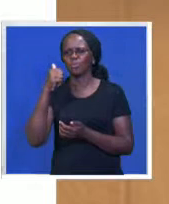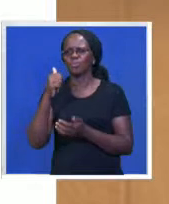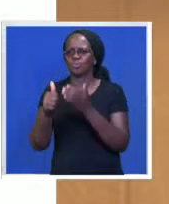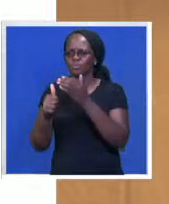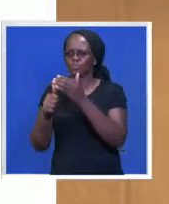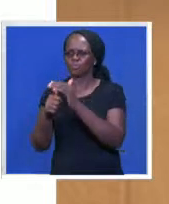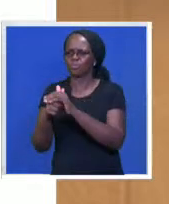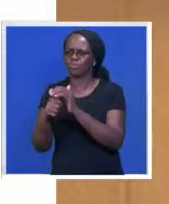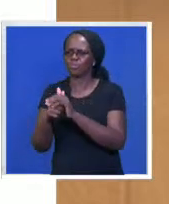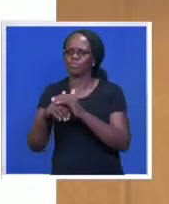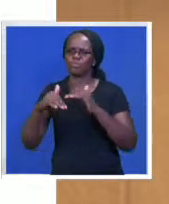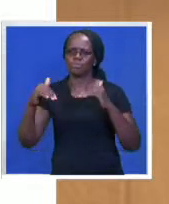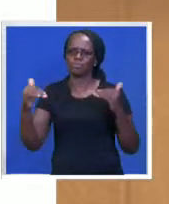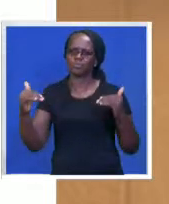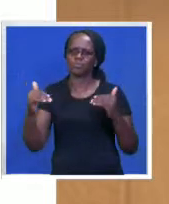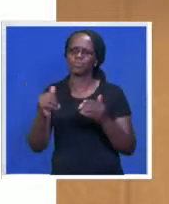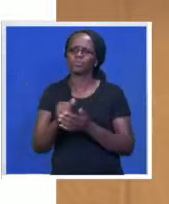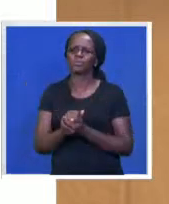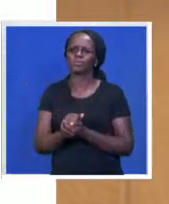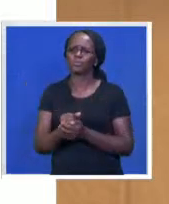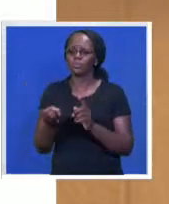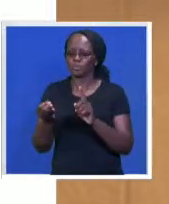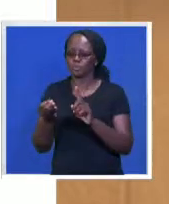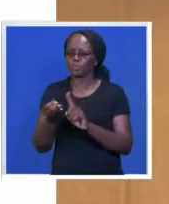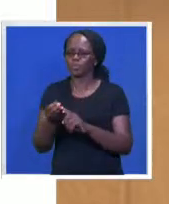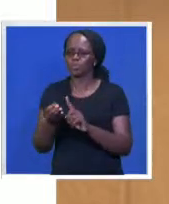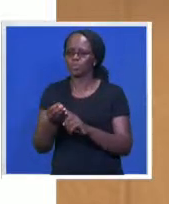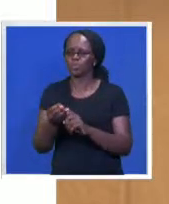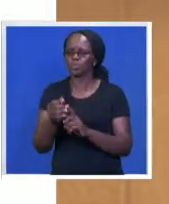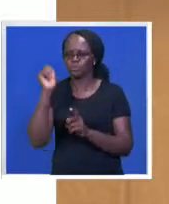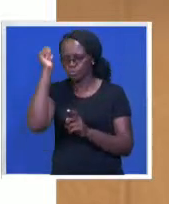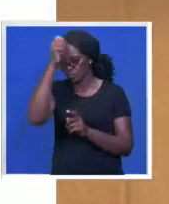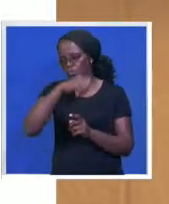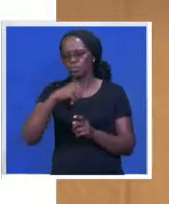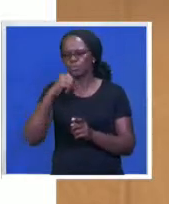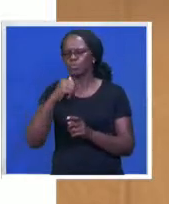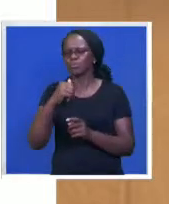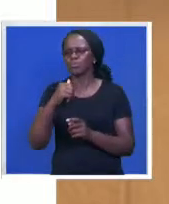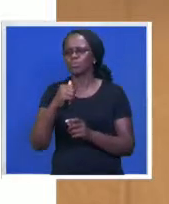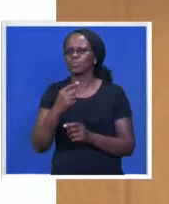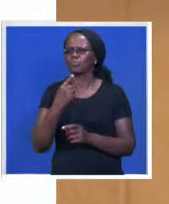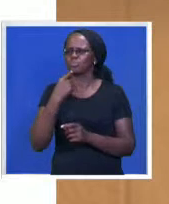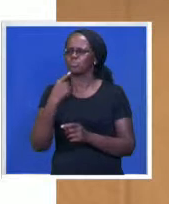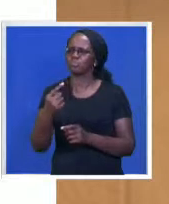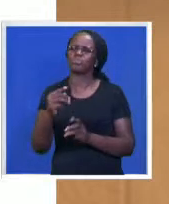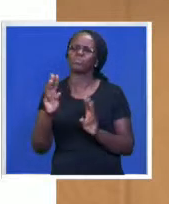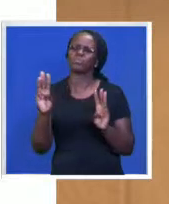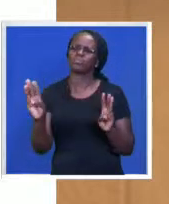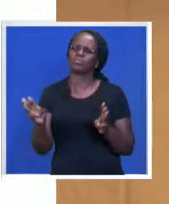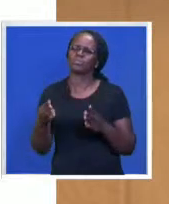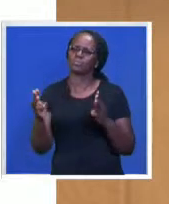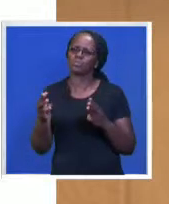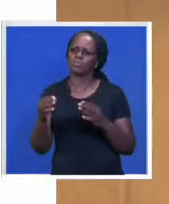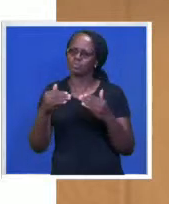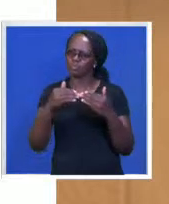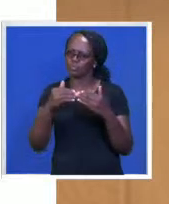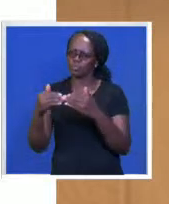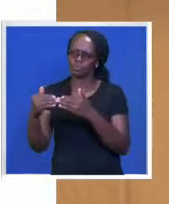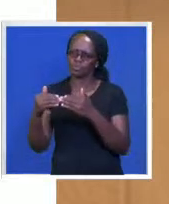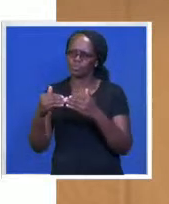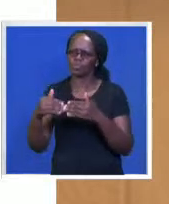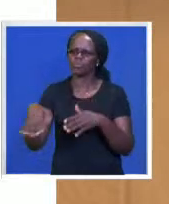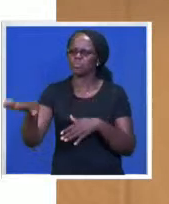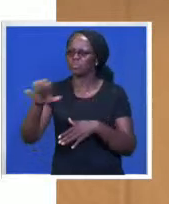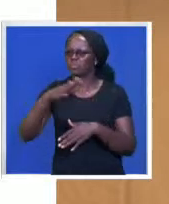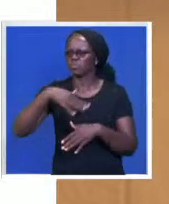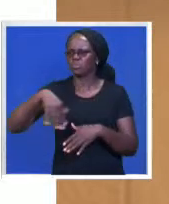Reason number 2, God commanded people to care for his creation. God commanded people